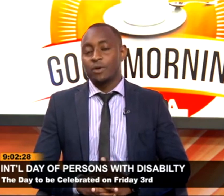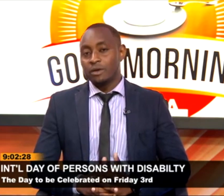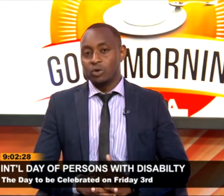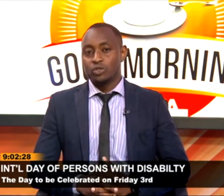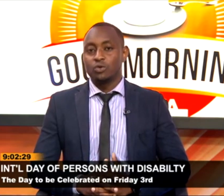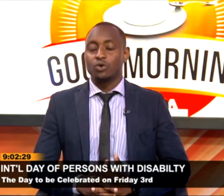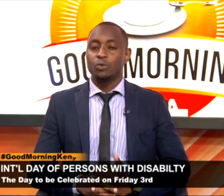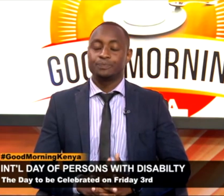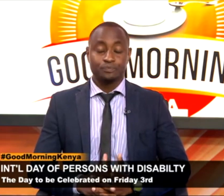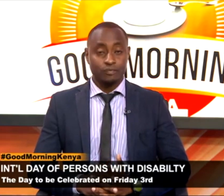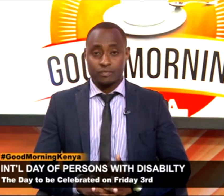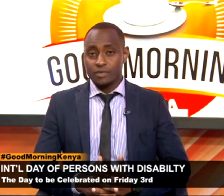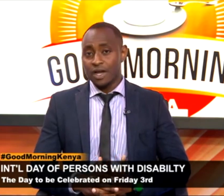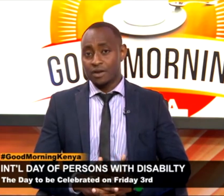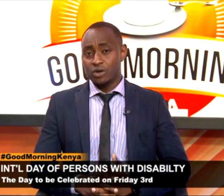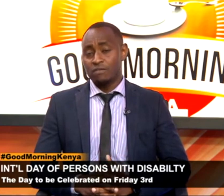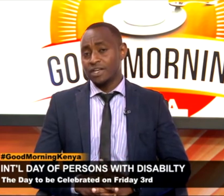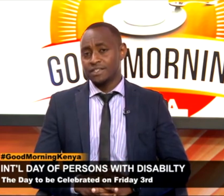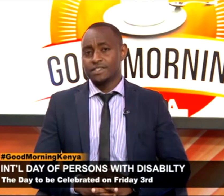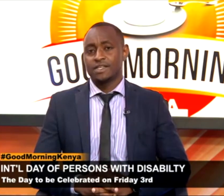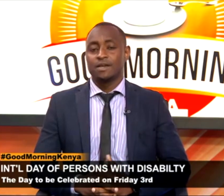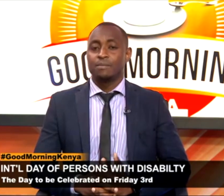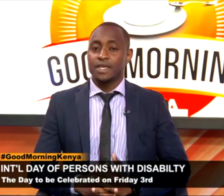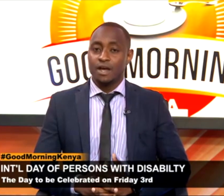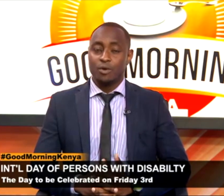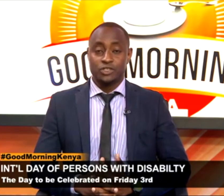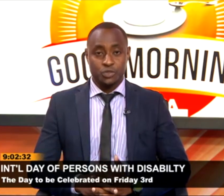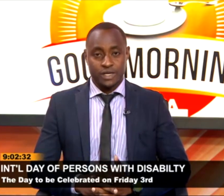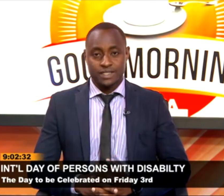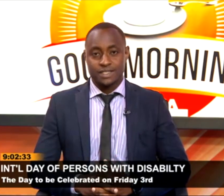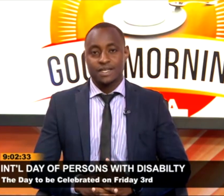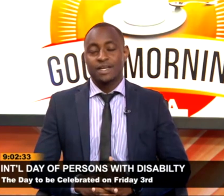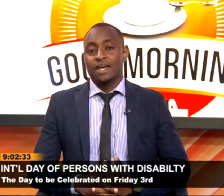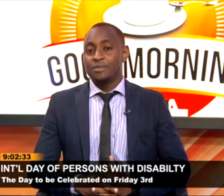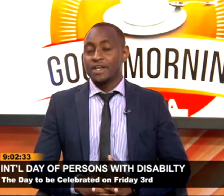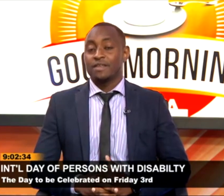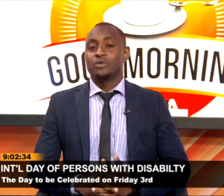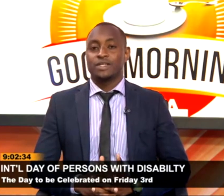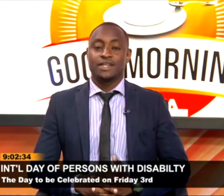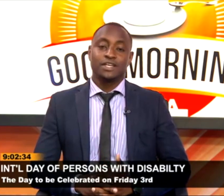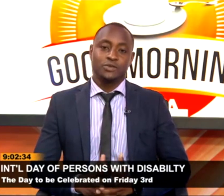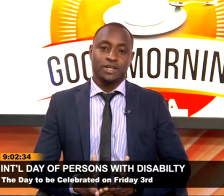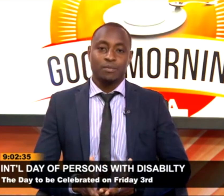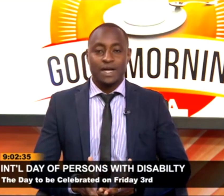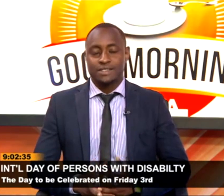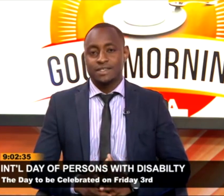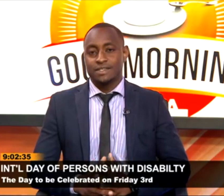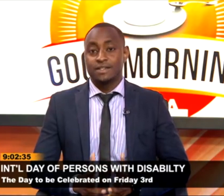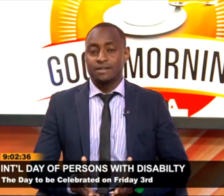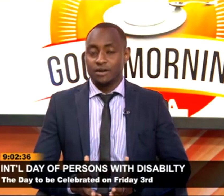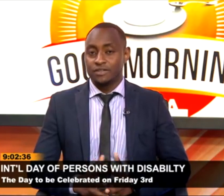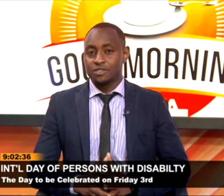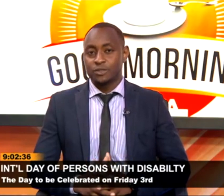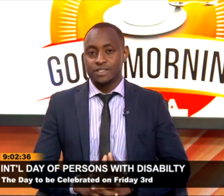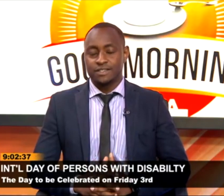we are able to go around our villages picking up our students and bringing them to the center using our buses